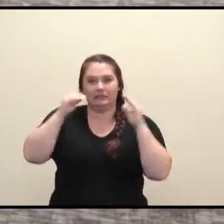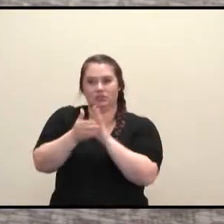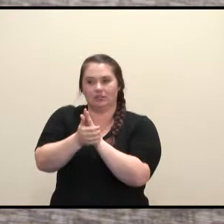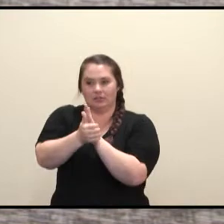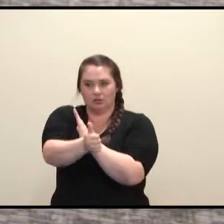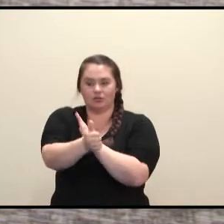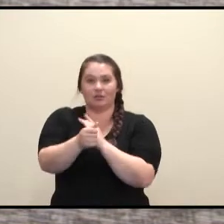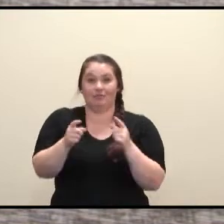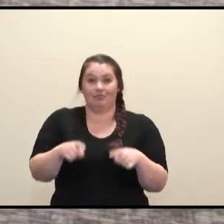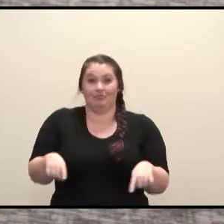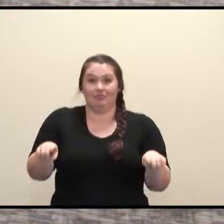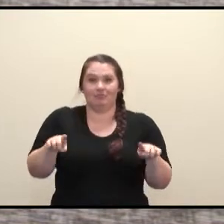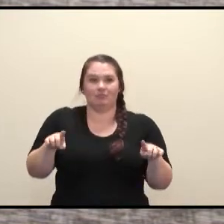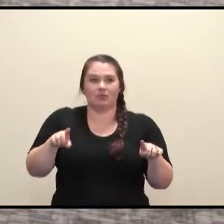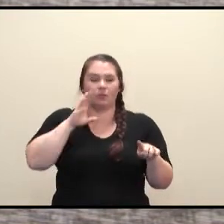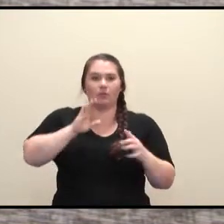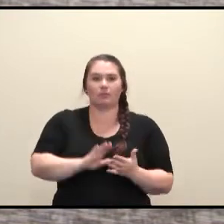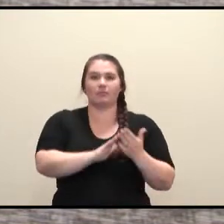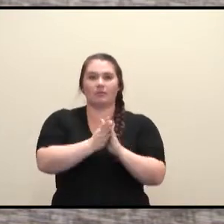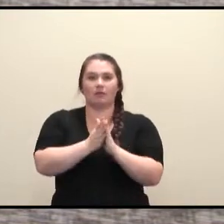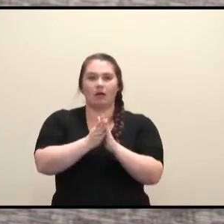global leaders.